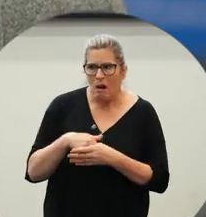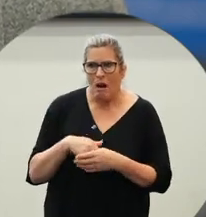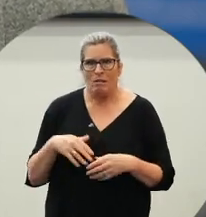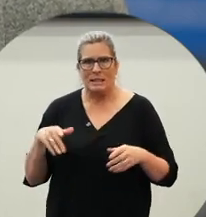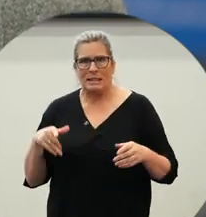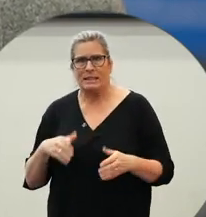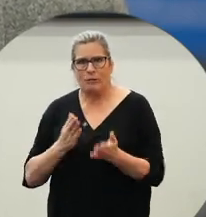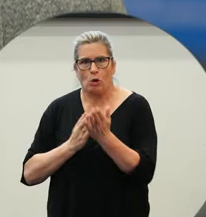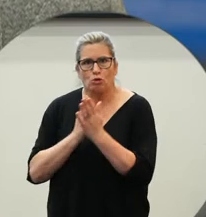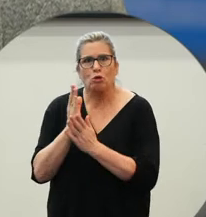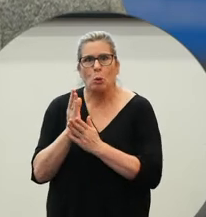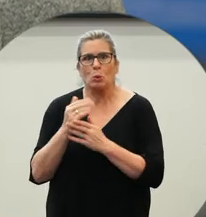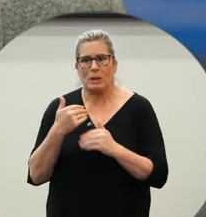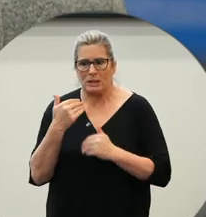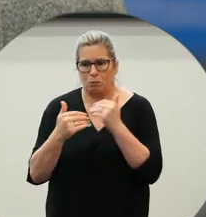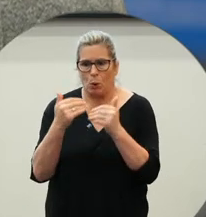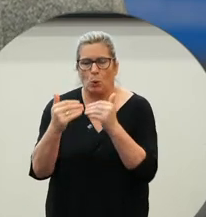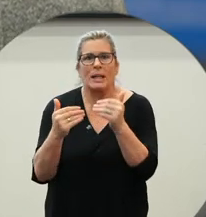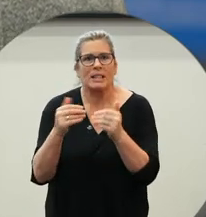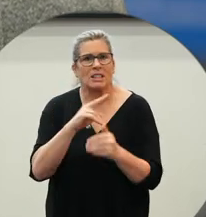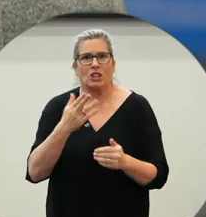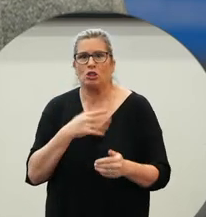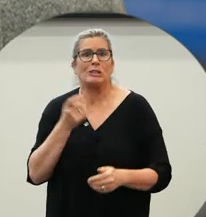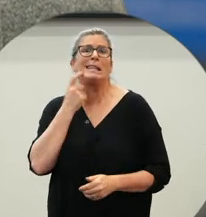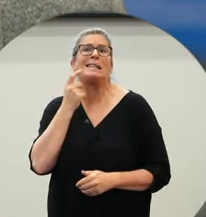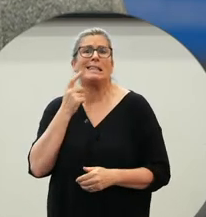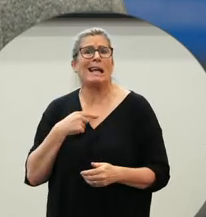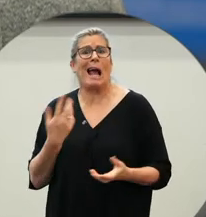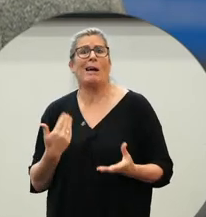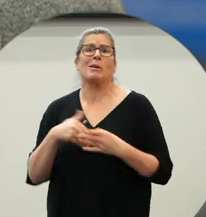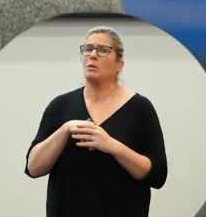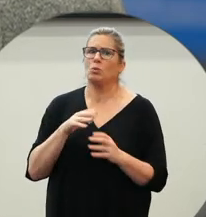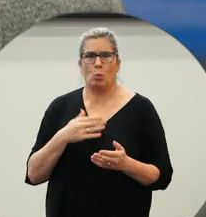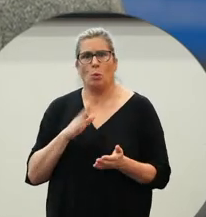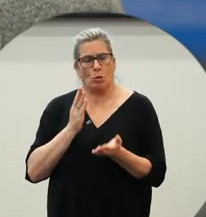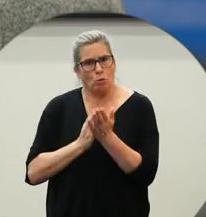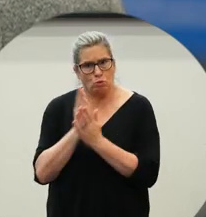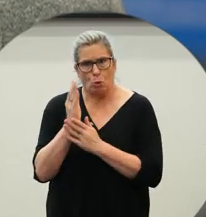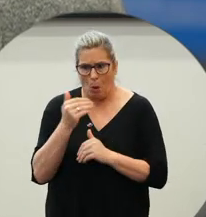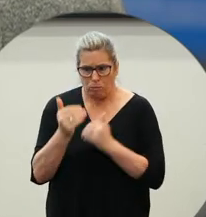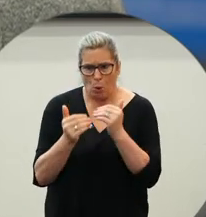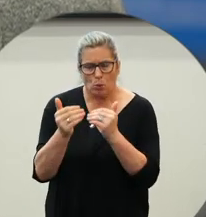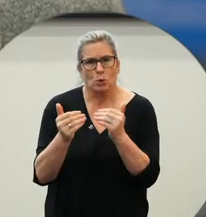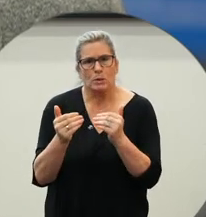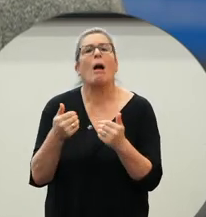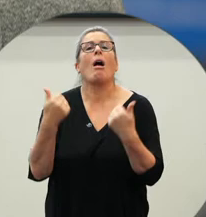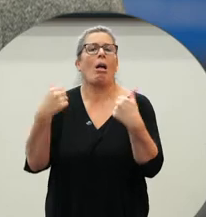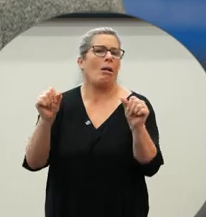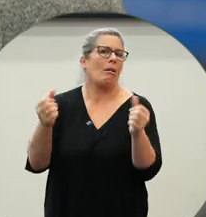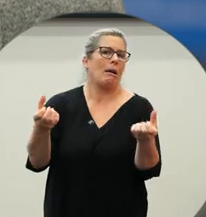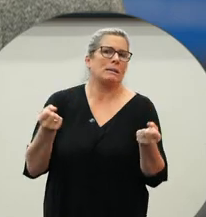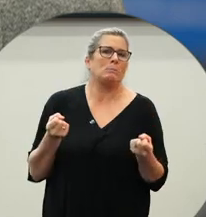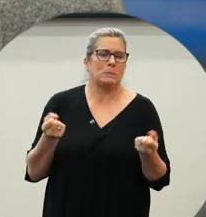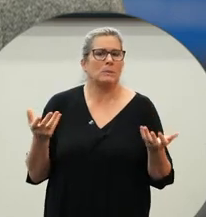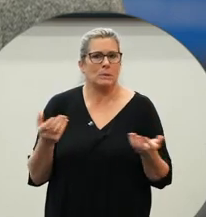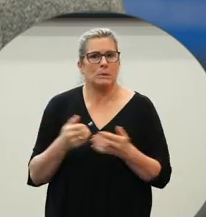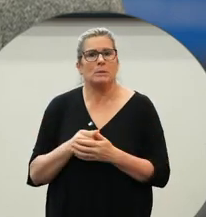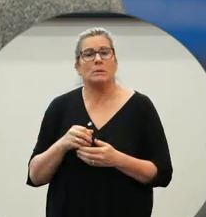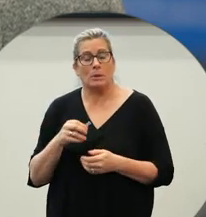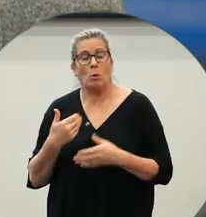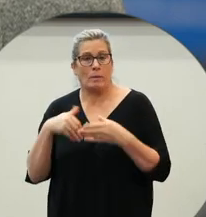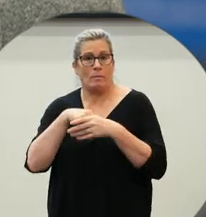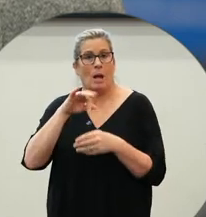ritual you had to go through and stuff. And so then he was in the IRA, and Rose was impressed by that, I